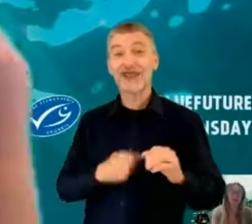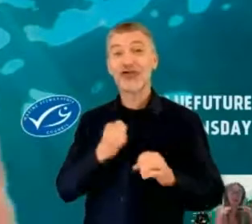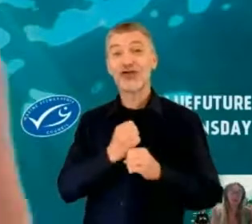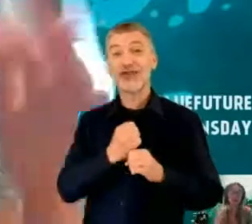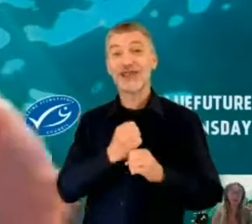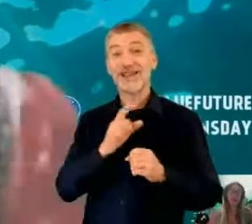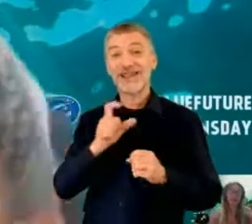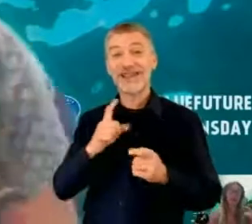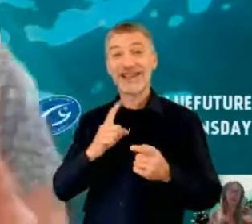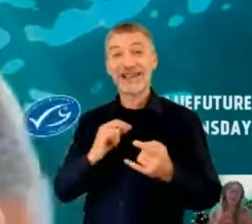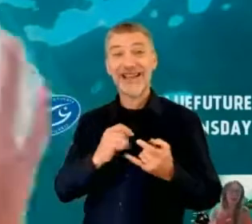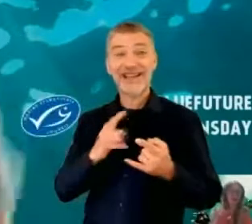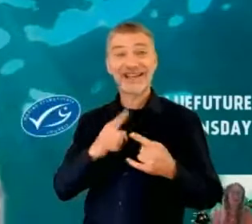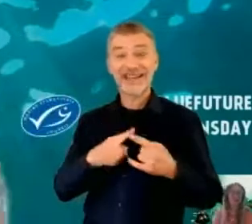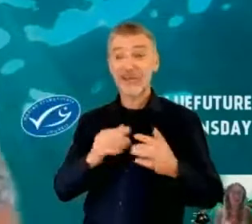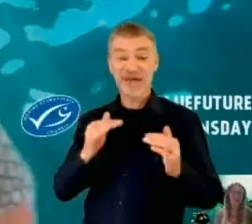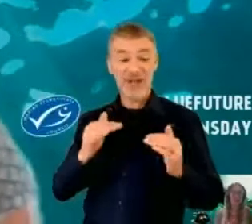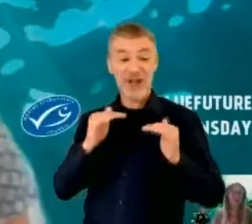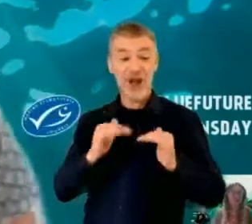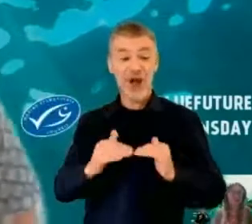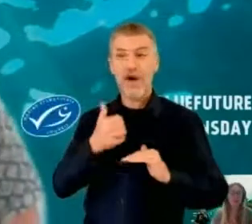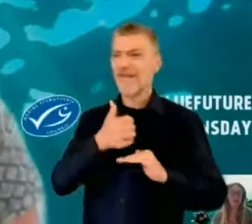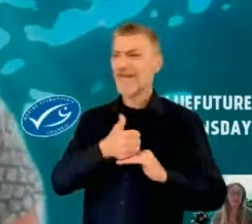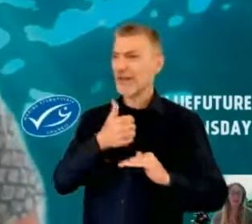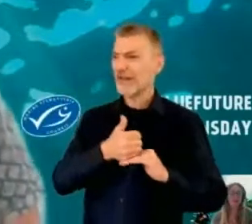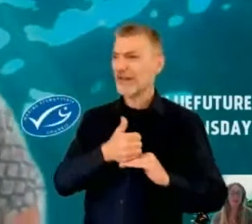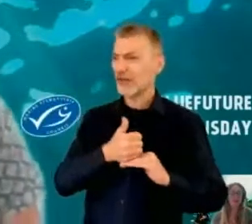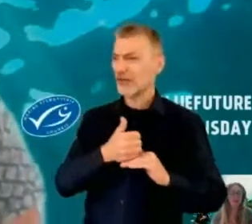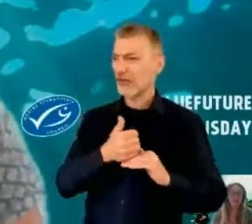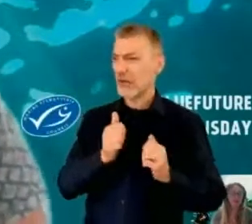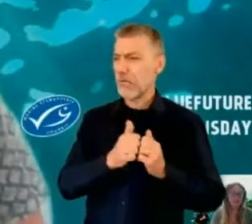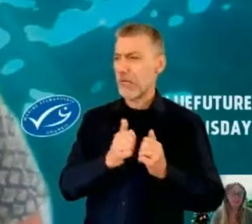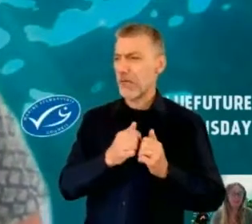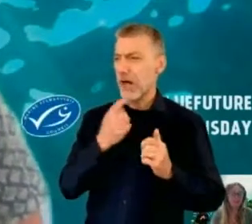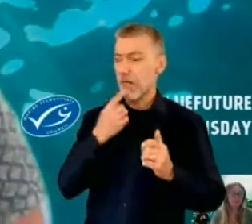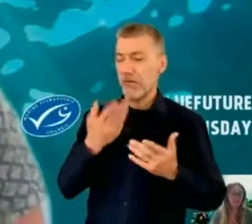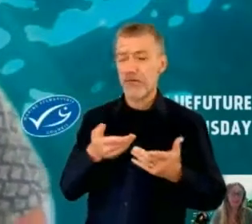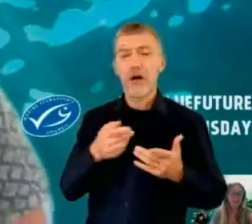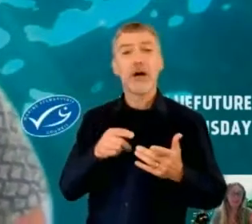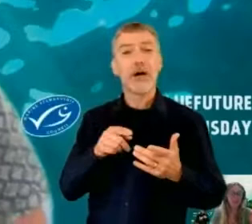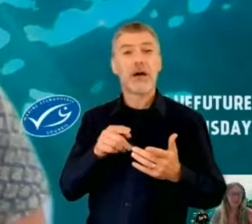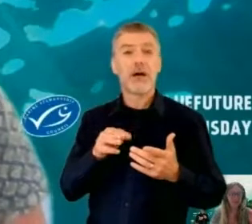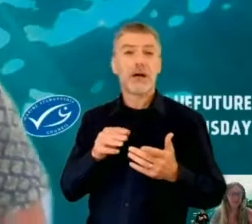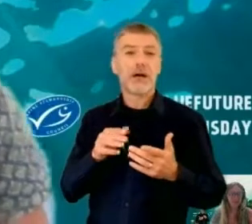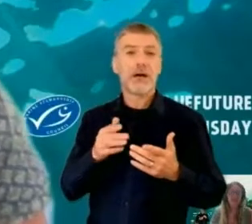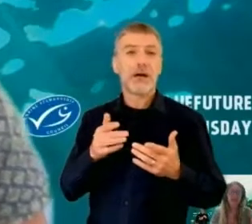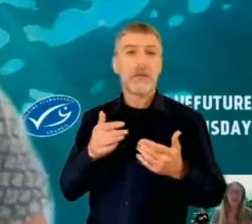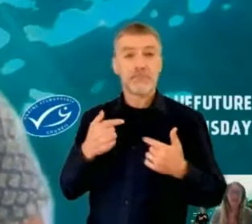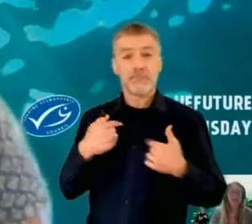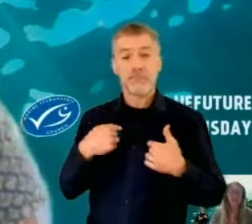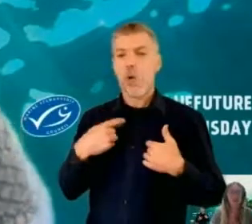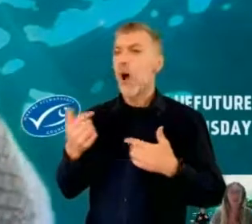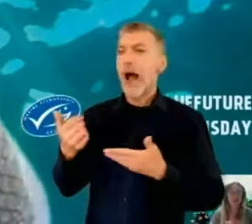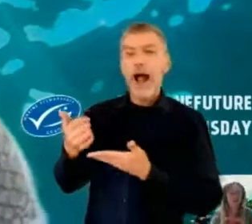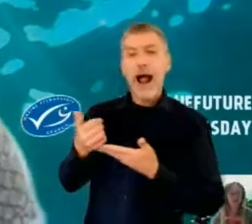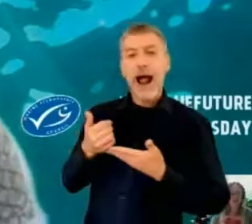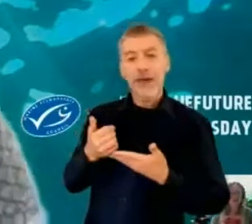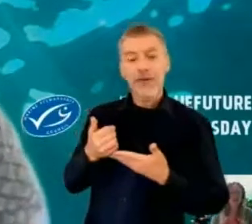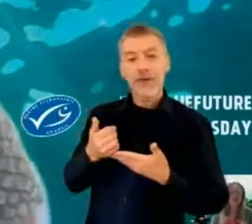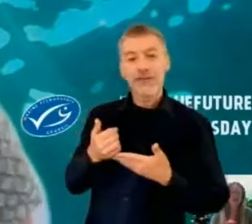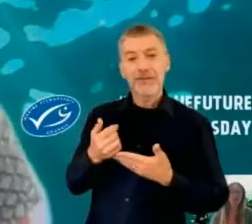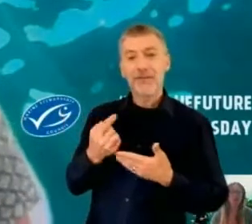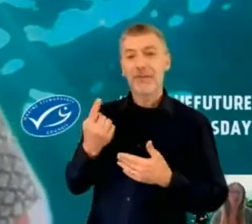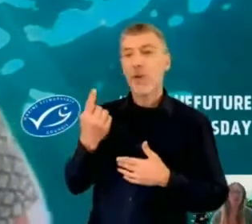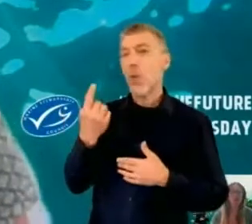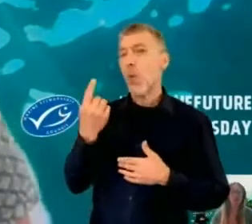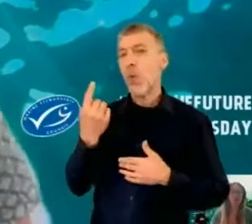the lower foundation paper. I think things have changed now, but what really helped me is I had top marks in one of the pieces of coursework